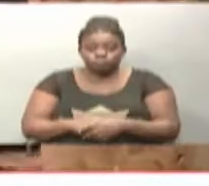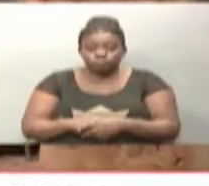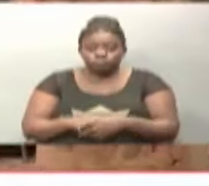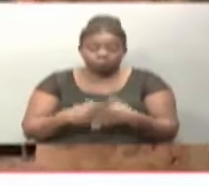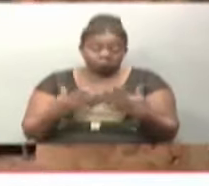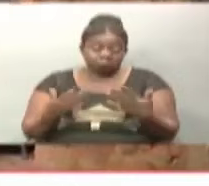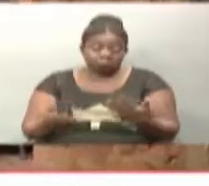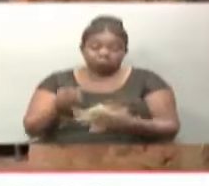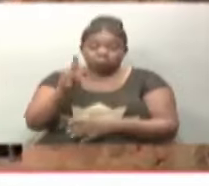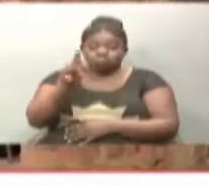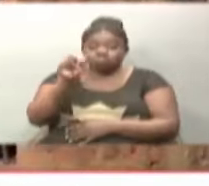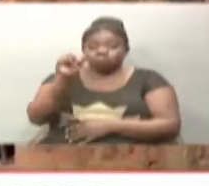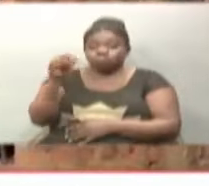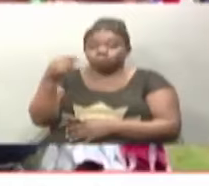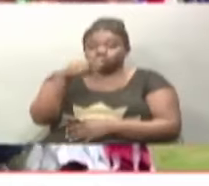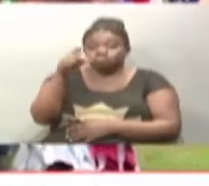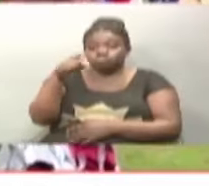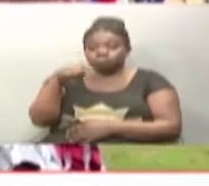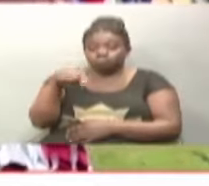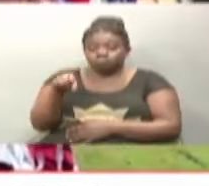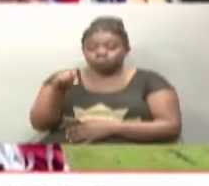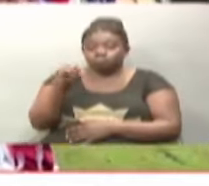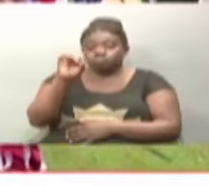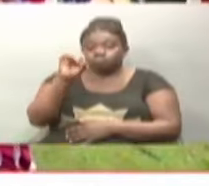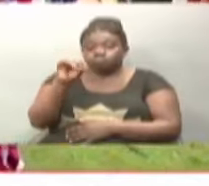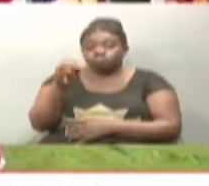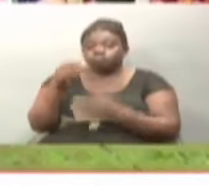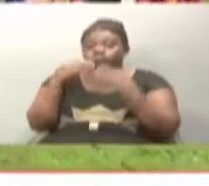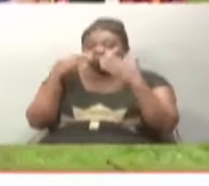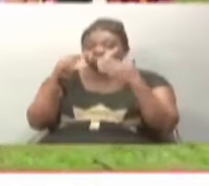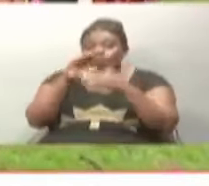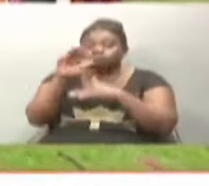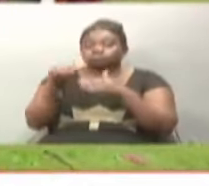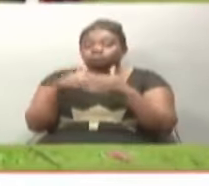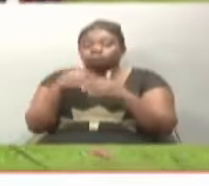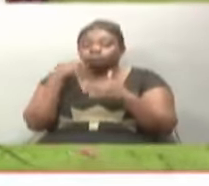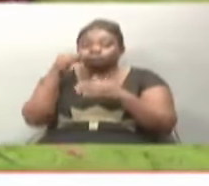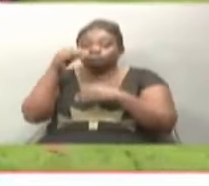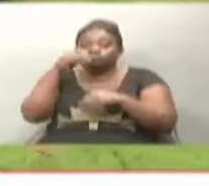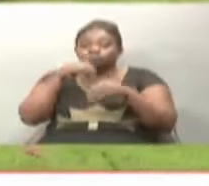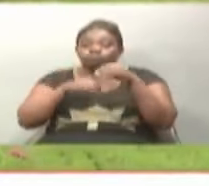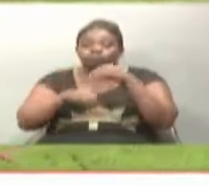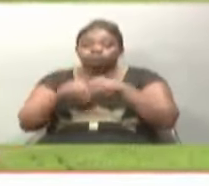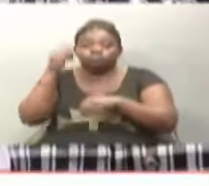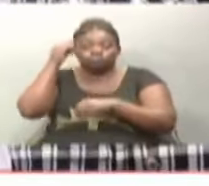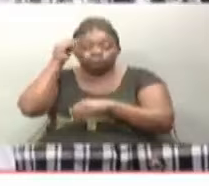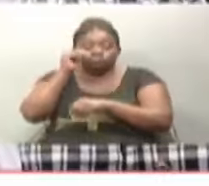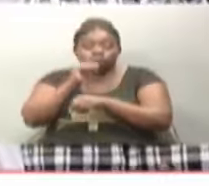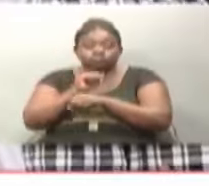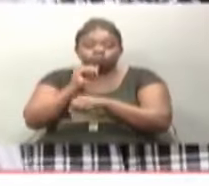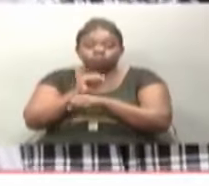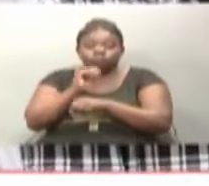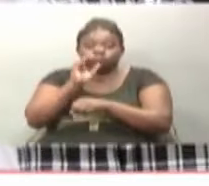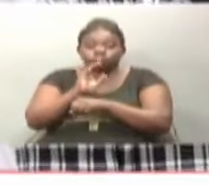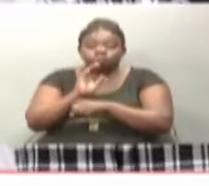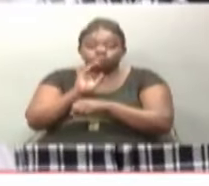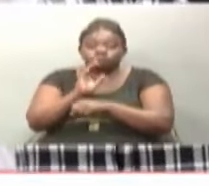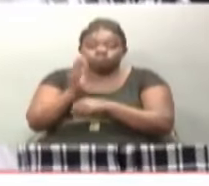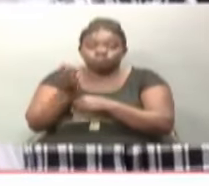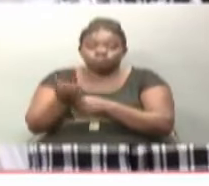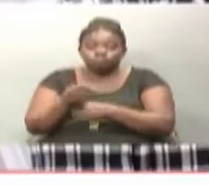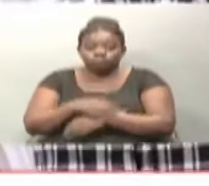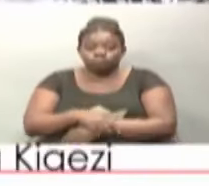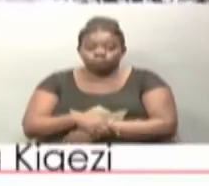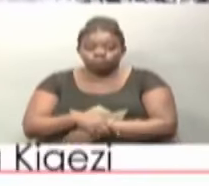Omulabirizi wa Kigezi Right Reverend Gadia Kanjuna yebazizza bonna abawaddeyo ku lw'omulimu gw'ekkanisa. Okagira ngu mulimu omulungi